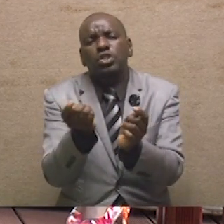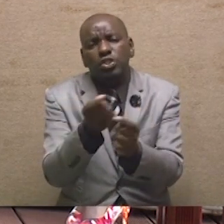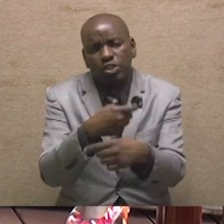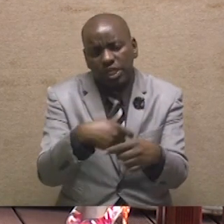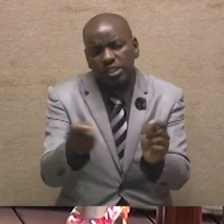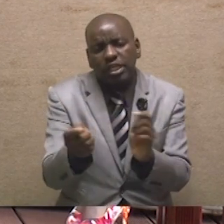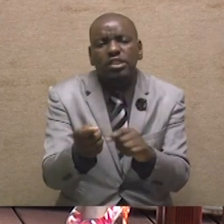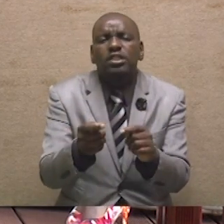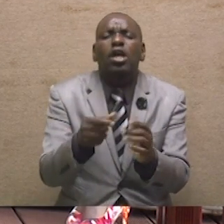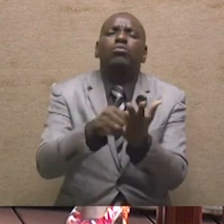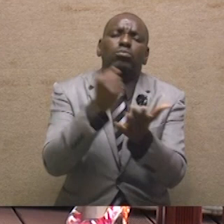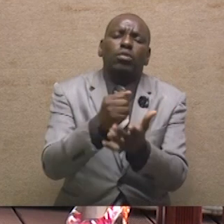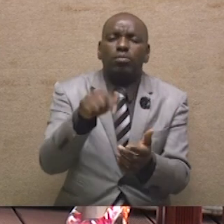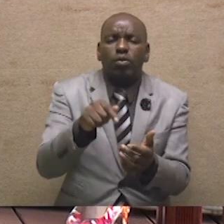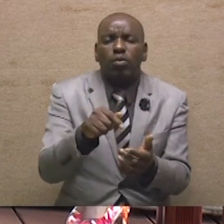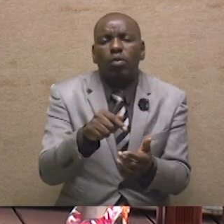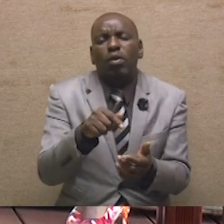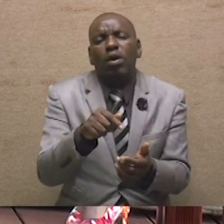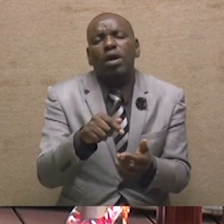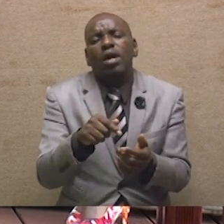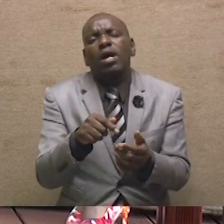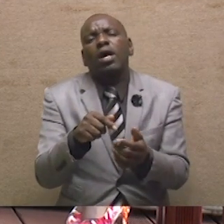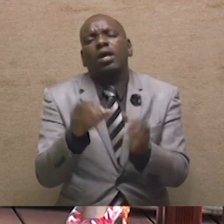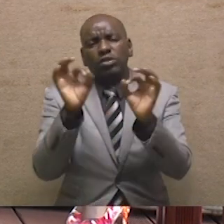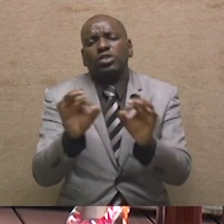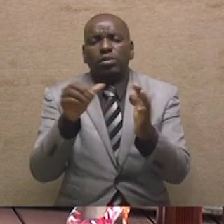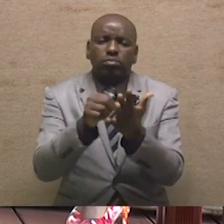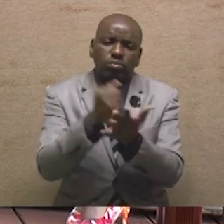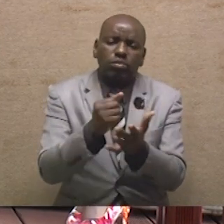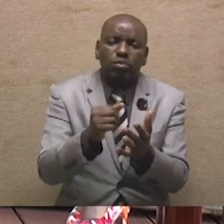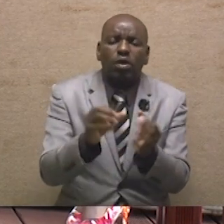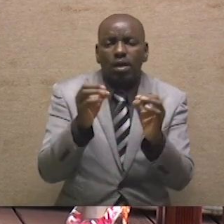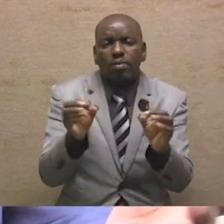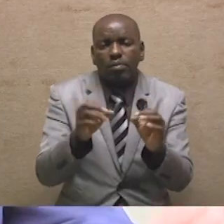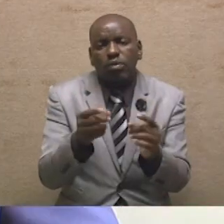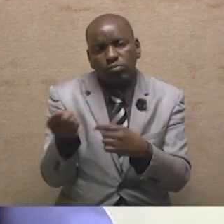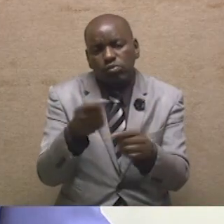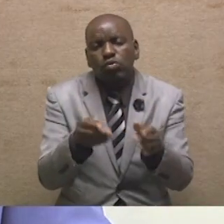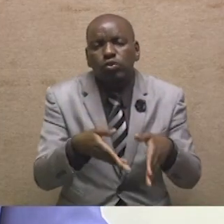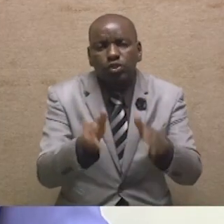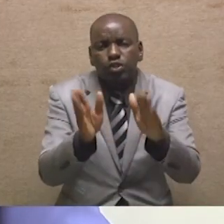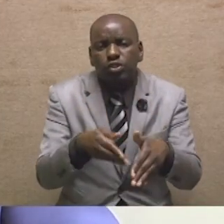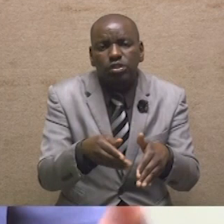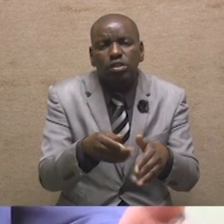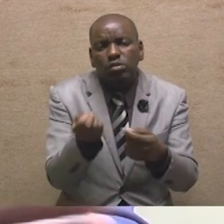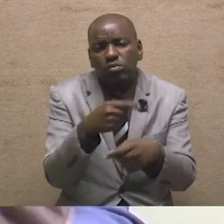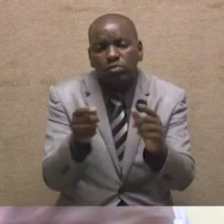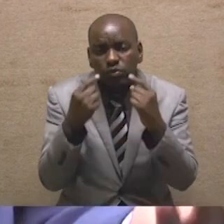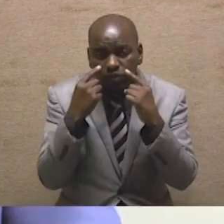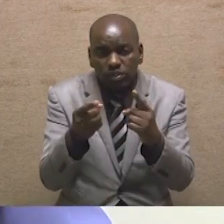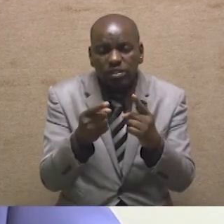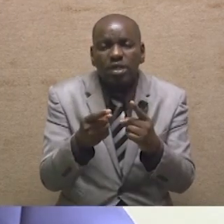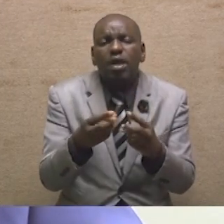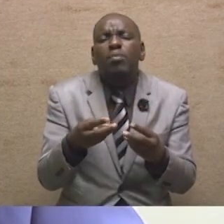money changers. You know, they are the registered money changers, the Bureau to Change, and they're the unregistered ones who, you know, are all